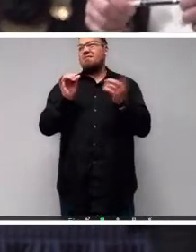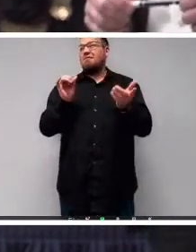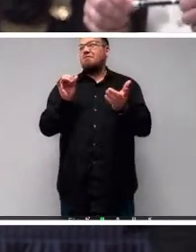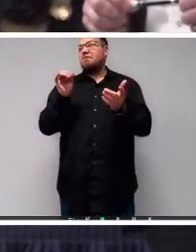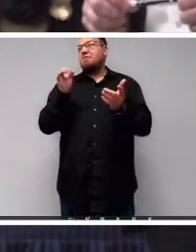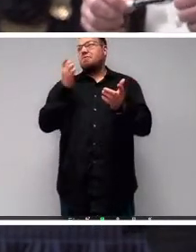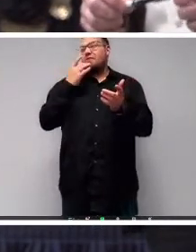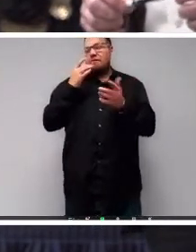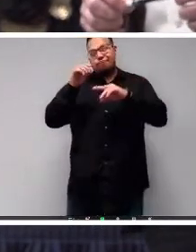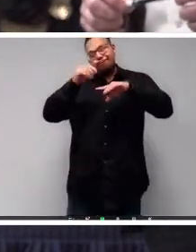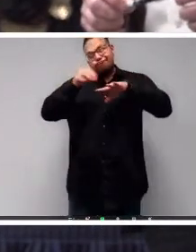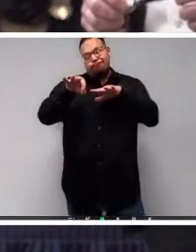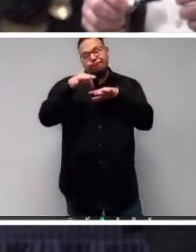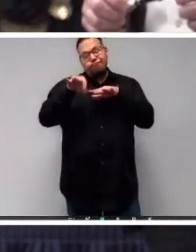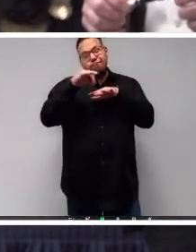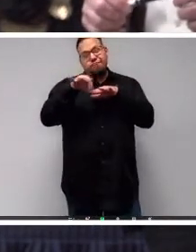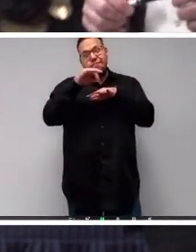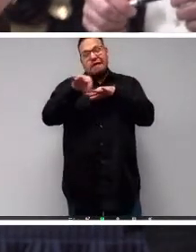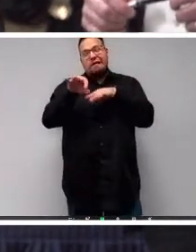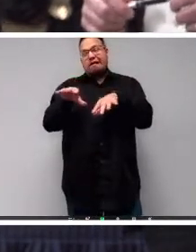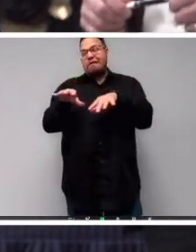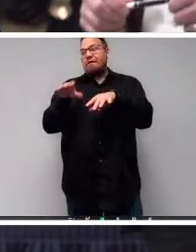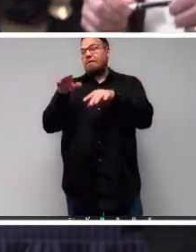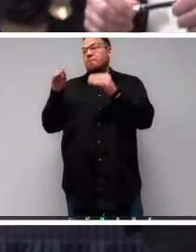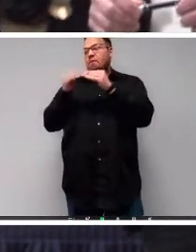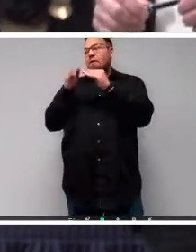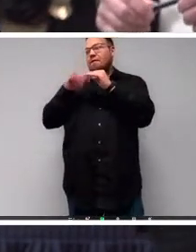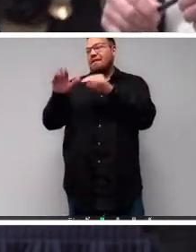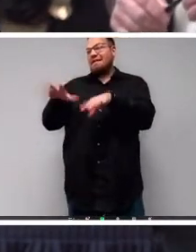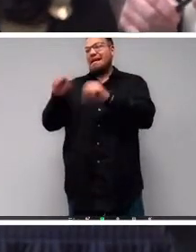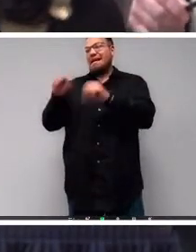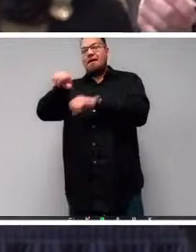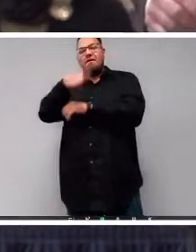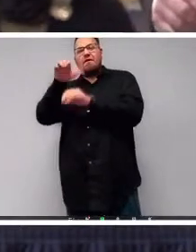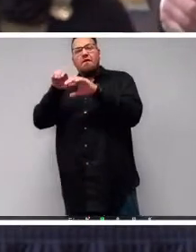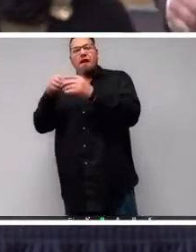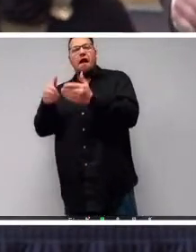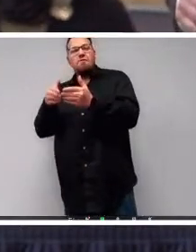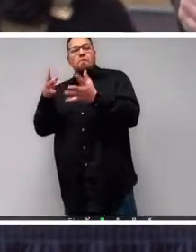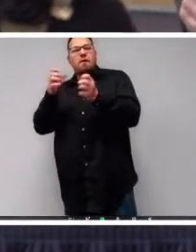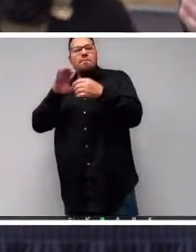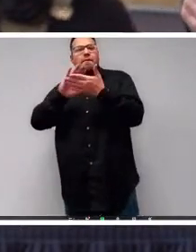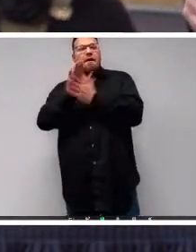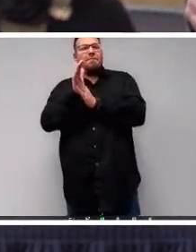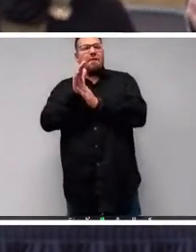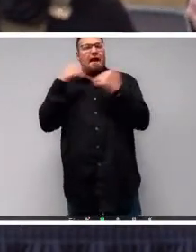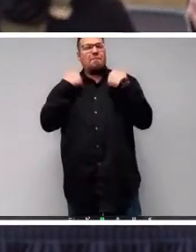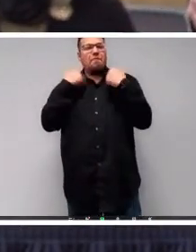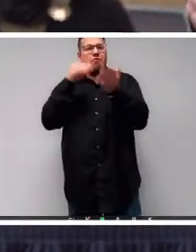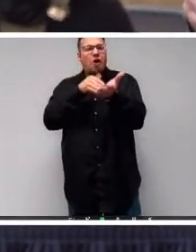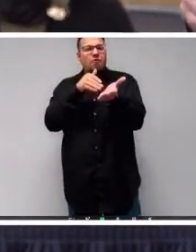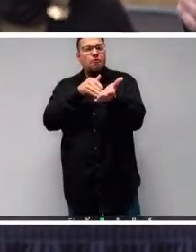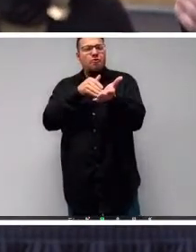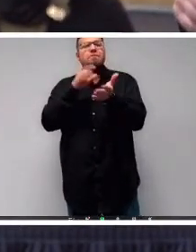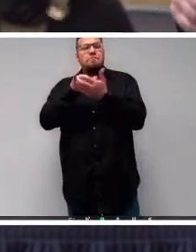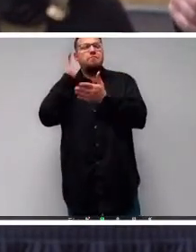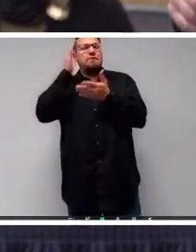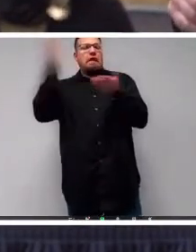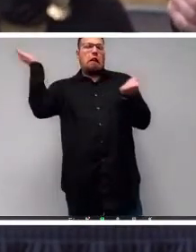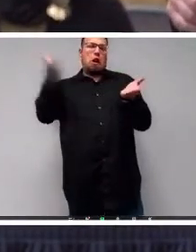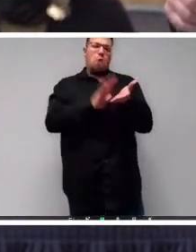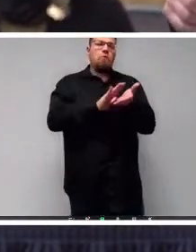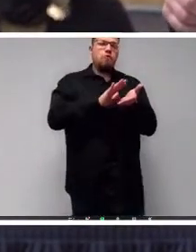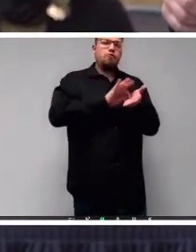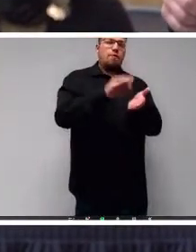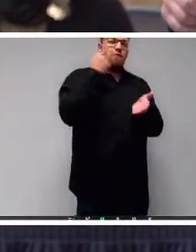fingernails than take a different class at their school, and they want to become a veterinarian, that's going to score lower on our rubric. So we really look